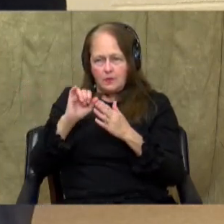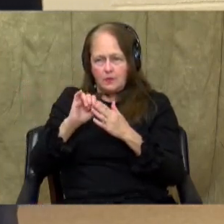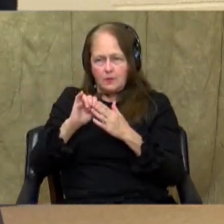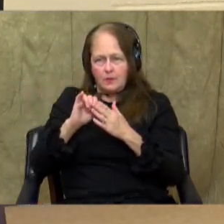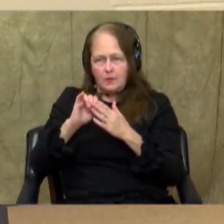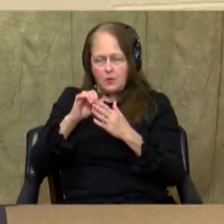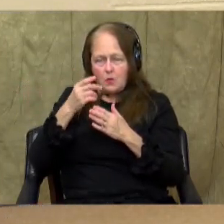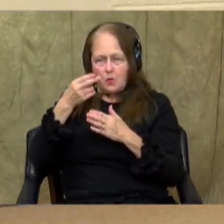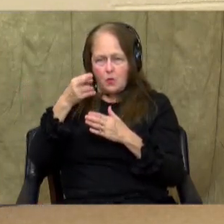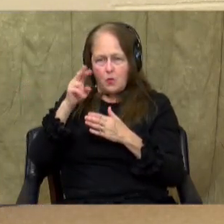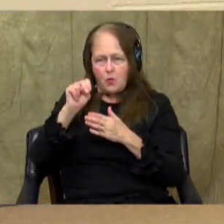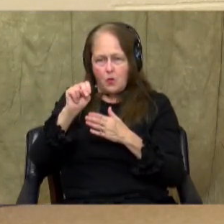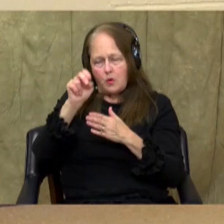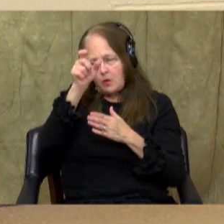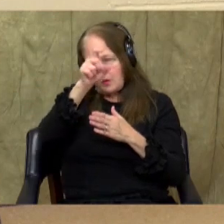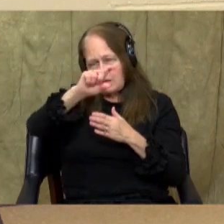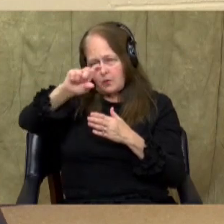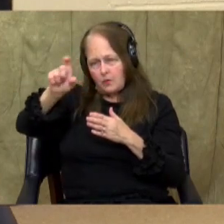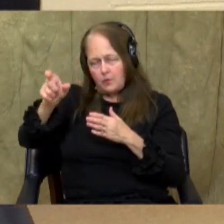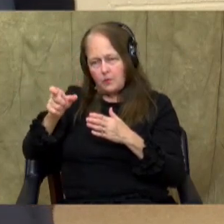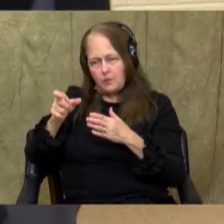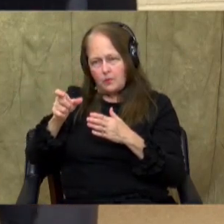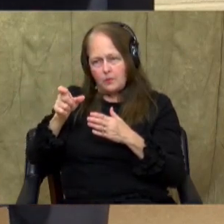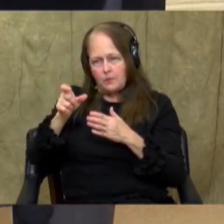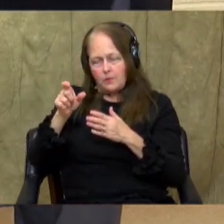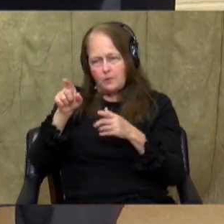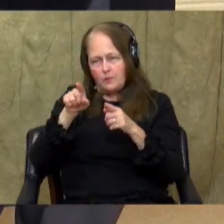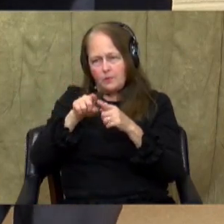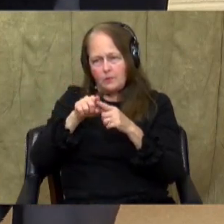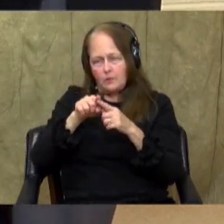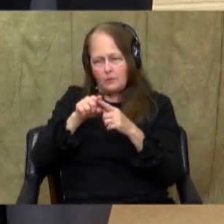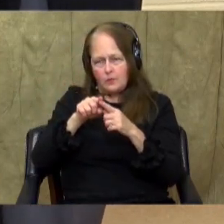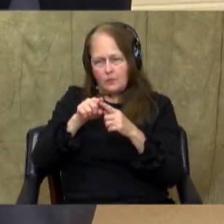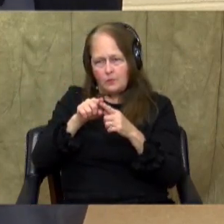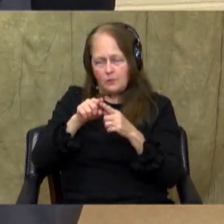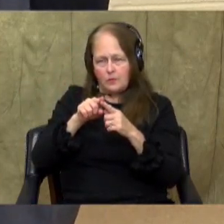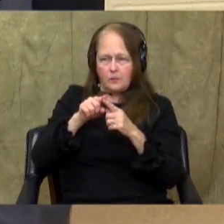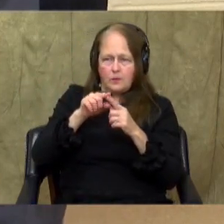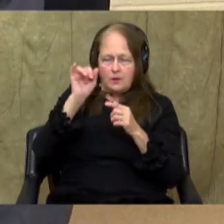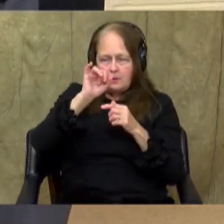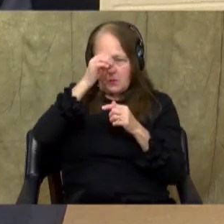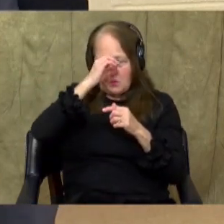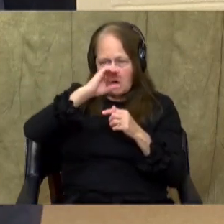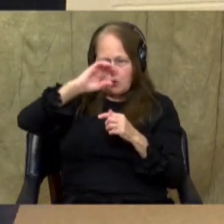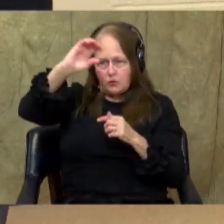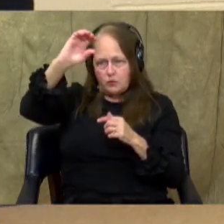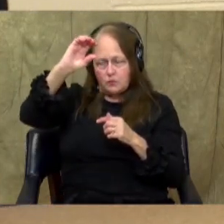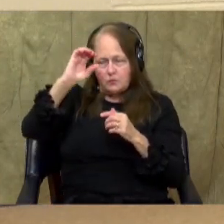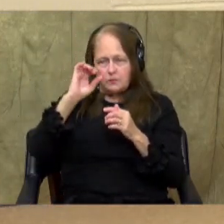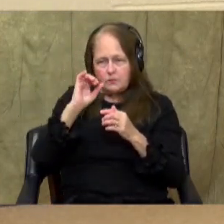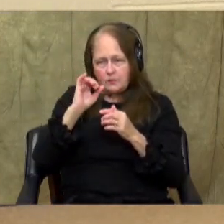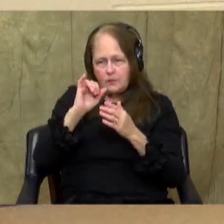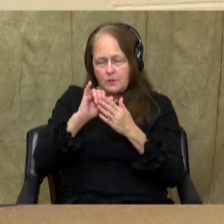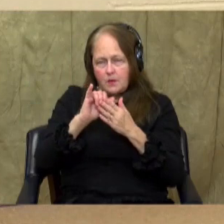Africa. Do you see that horn shape there? Some people liken it to the horn of a rhinoceros. We'll start first with Sudan,